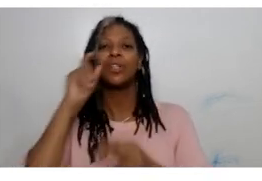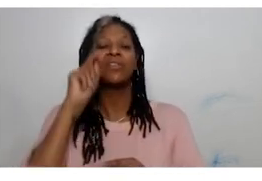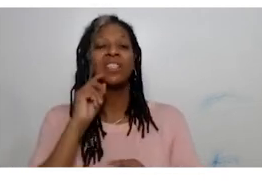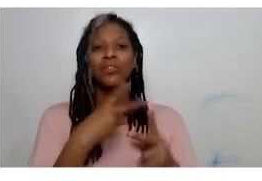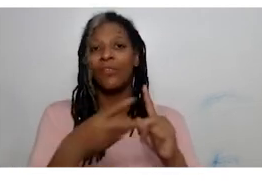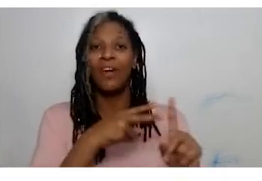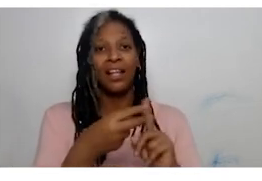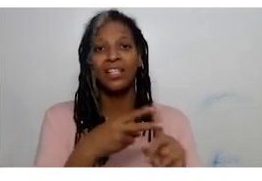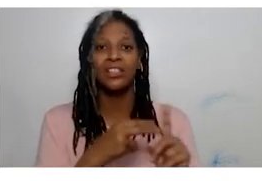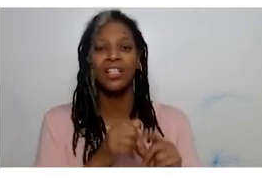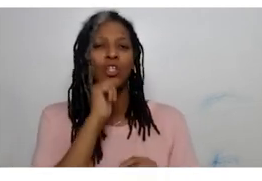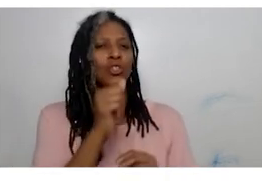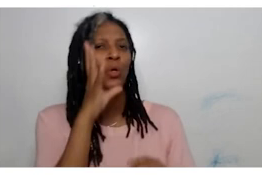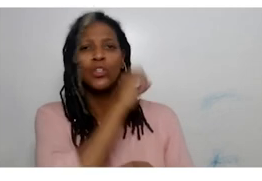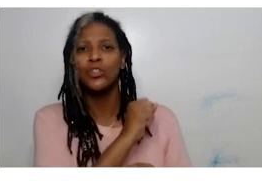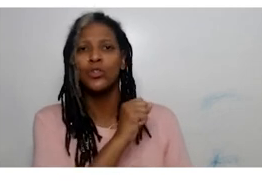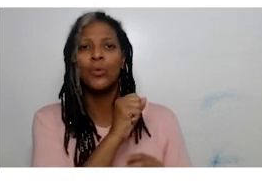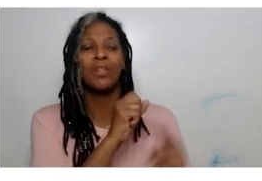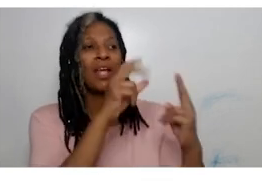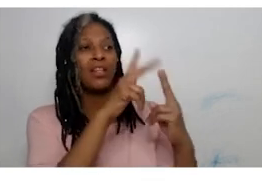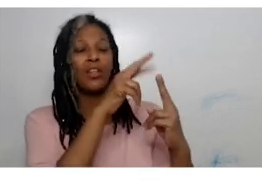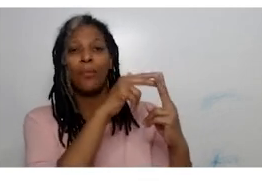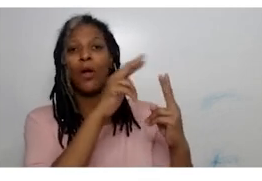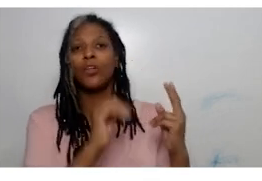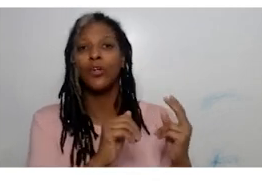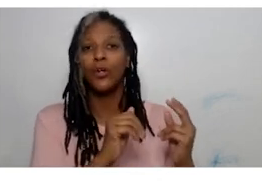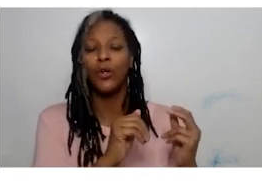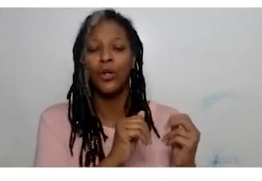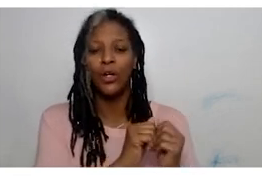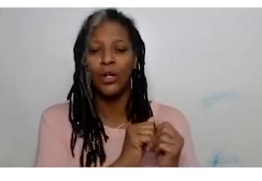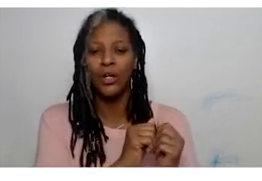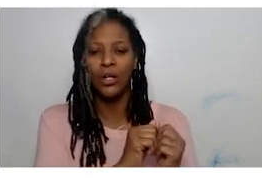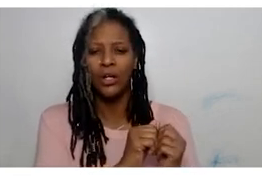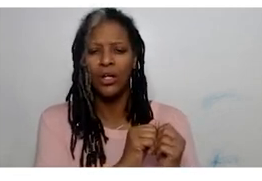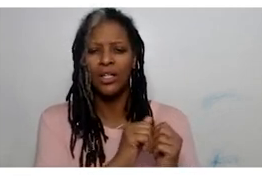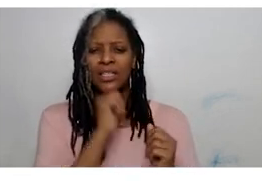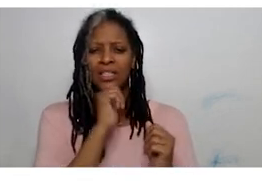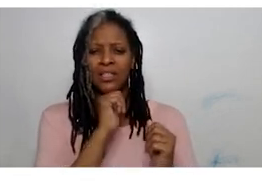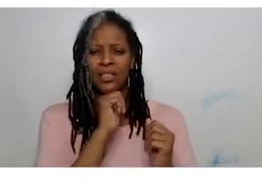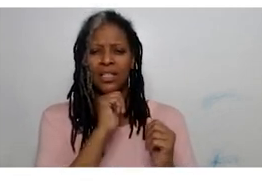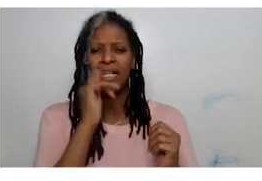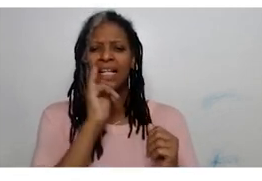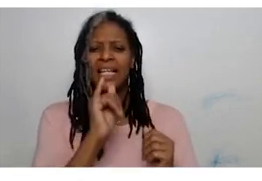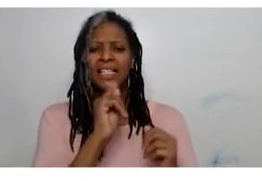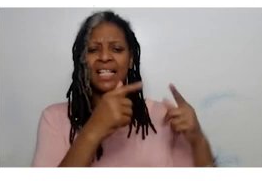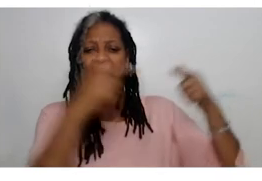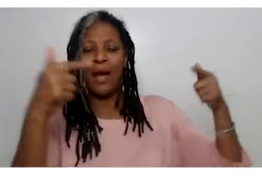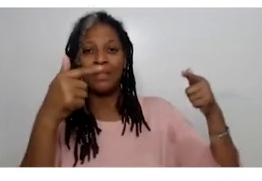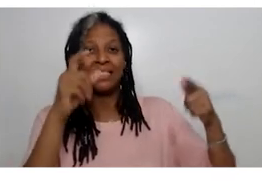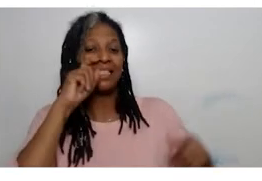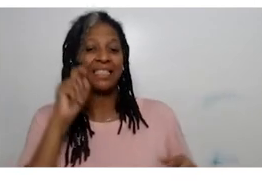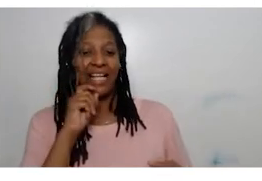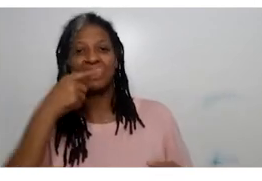perpetrators, don't assume the partner is of opposite sex of the client unless that is clear from the beginning. Throw away your assumptions of what a sexual